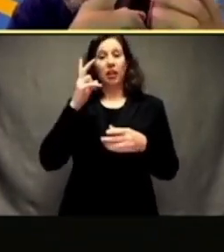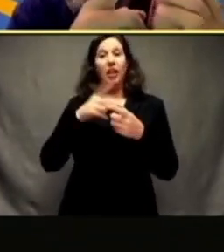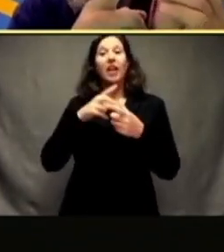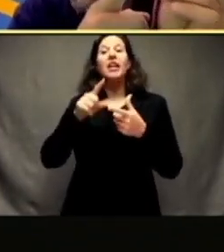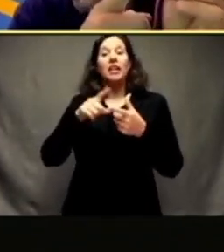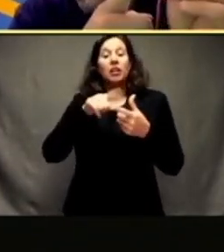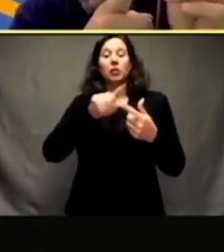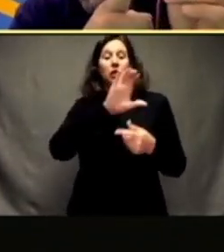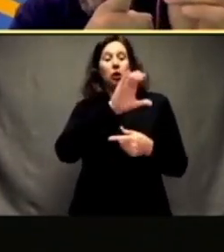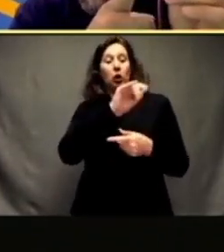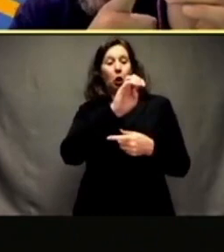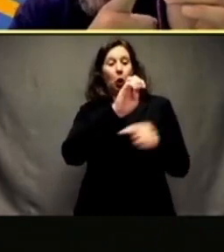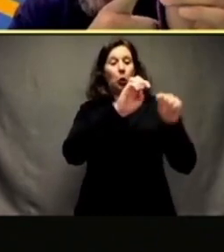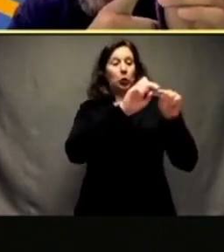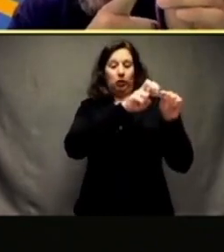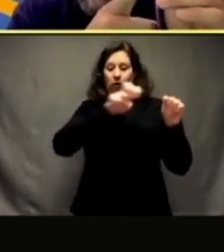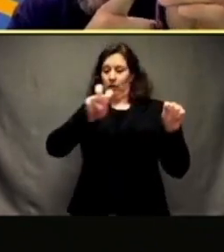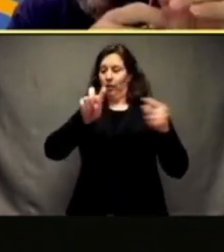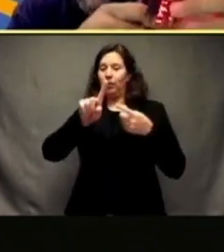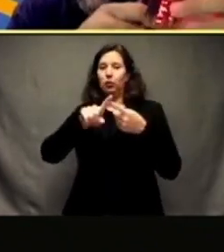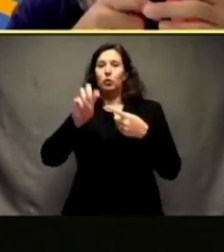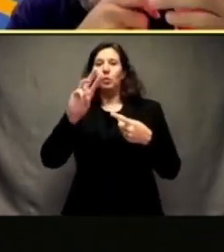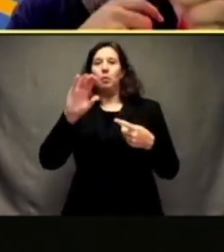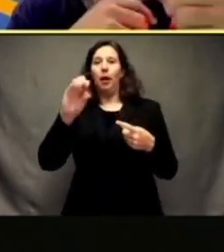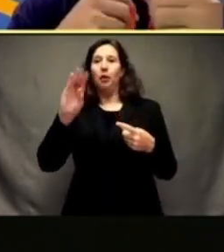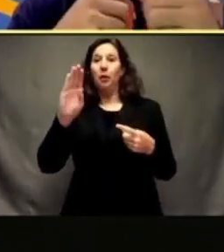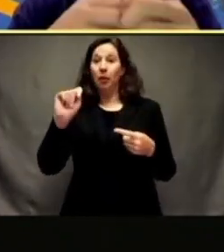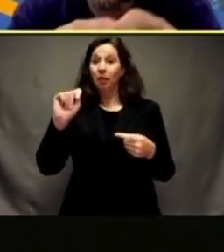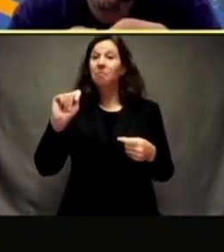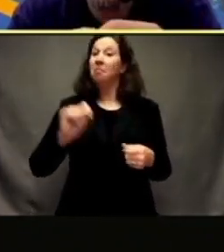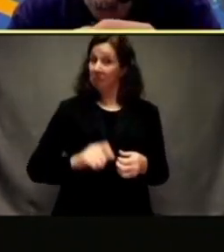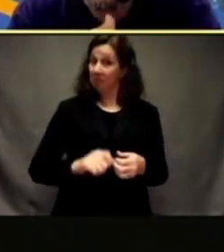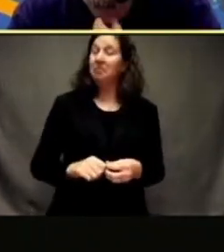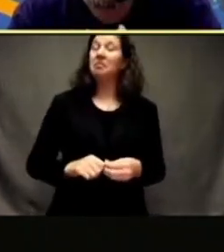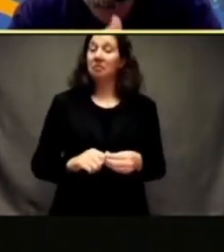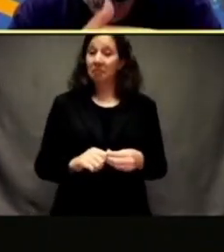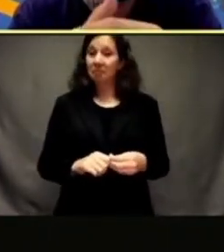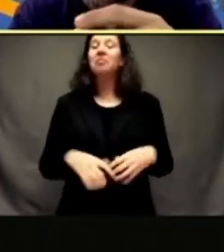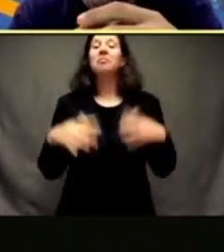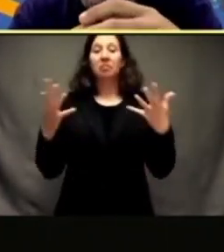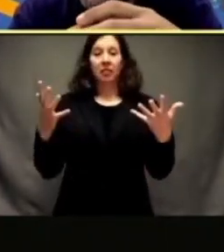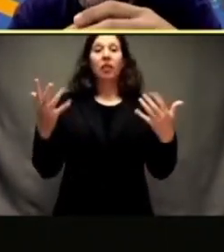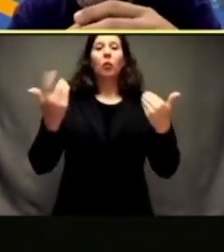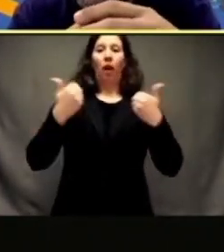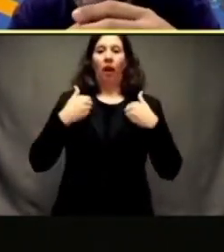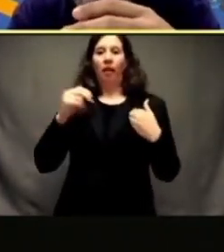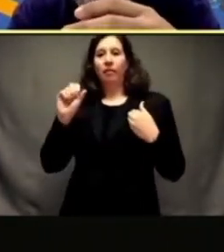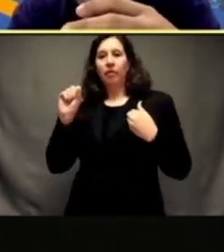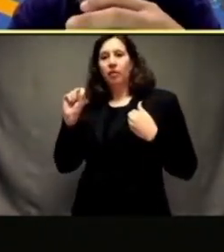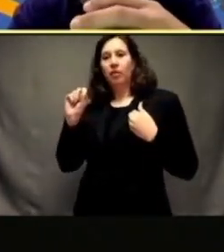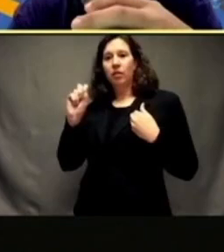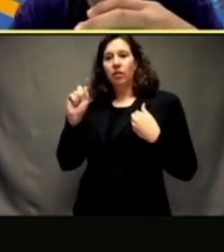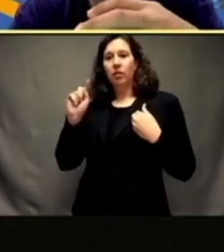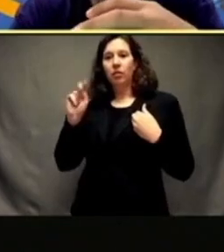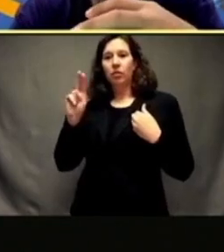microbit, right? So there is a studio that we would like